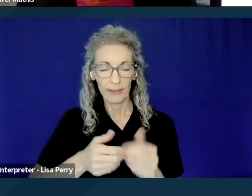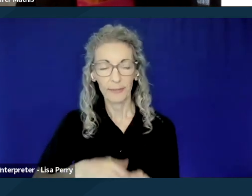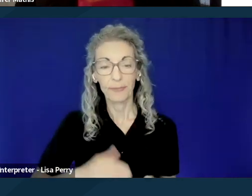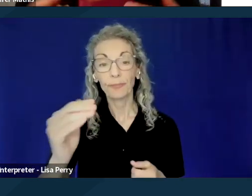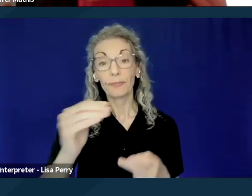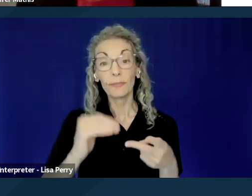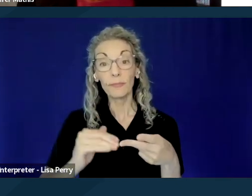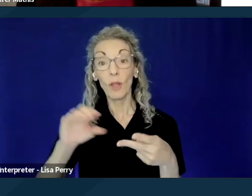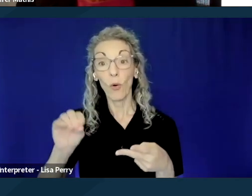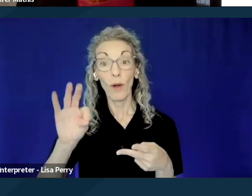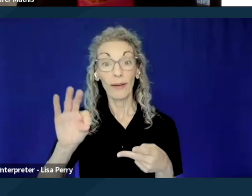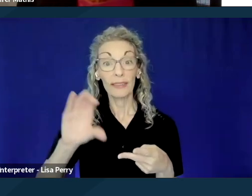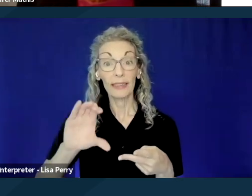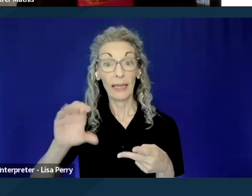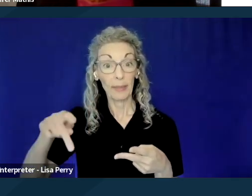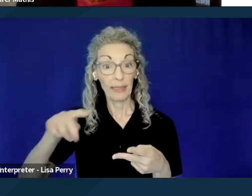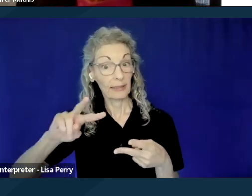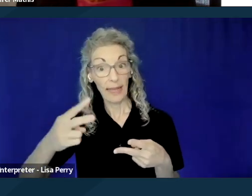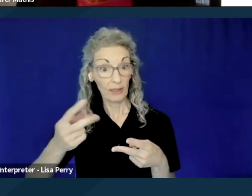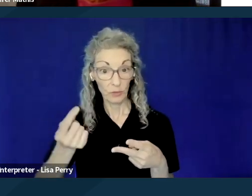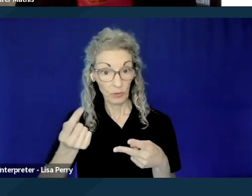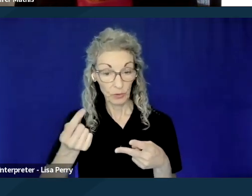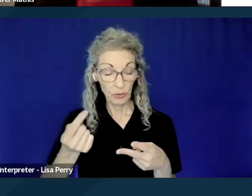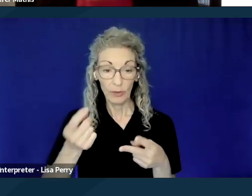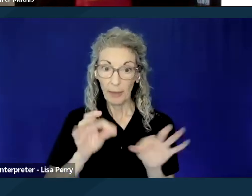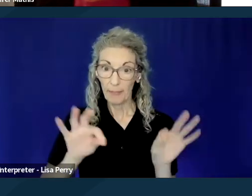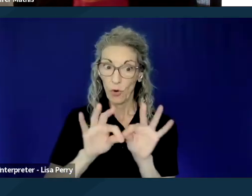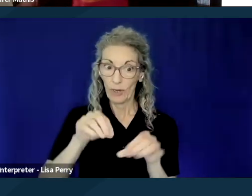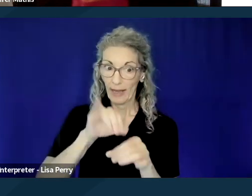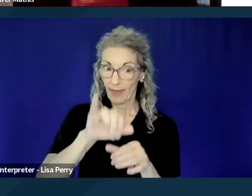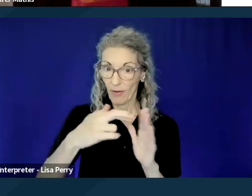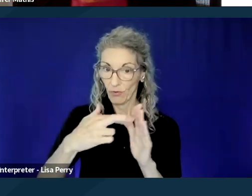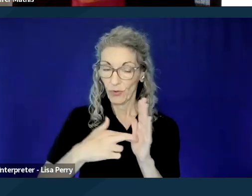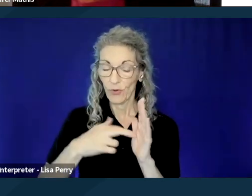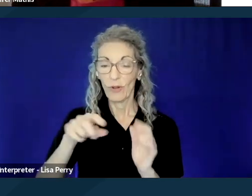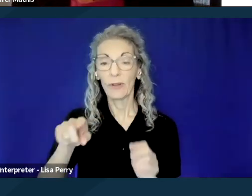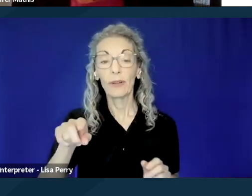OFCCP did that was very significant in this regulation was to